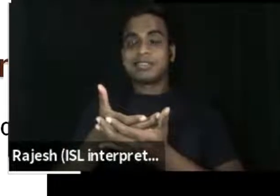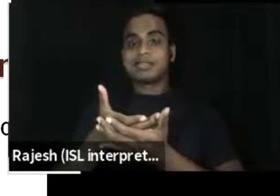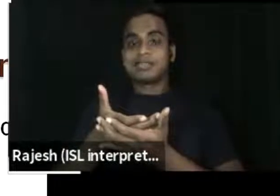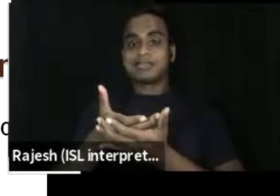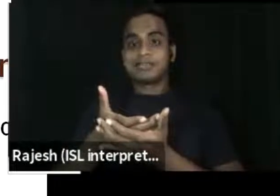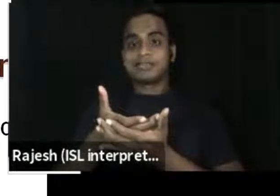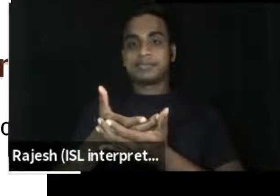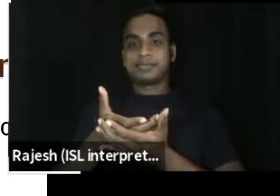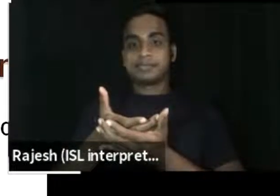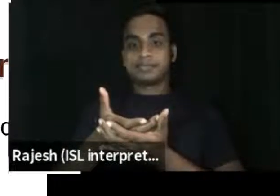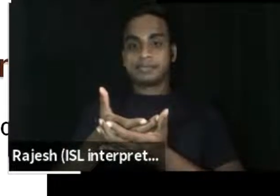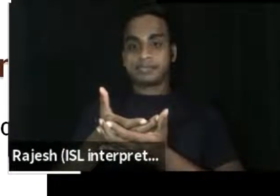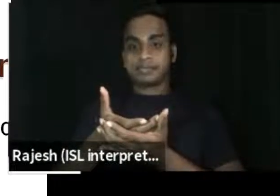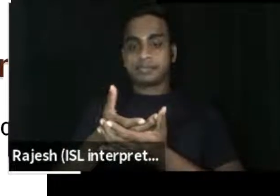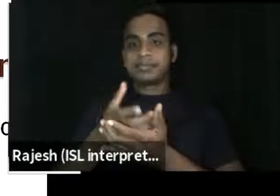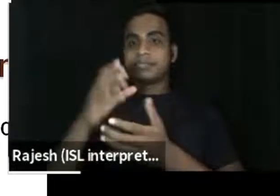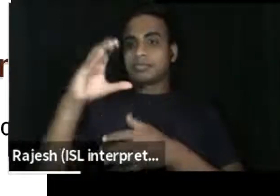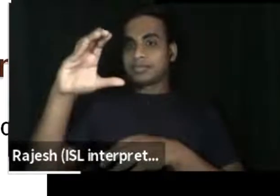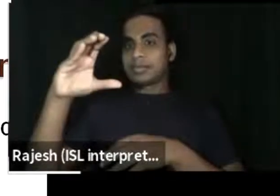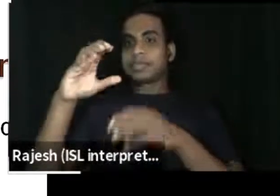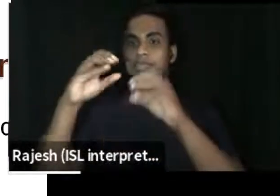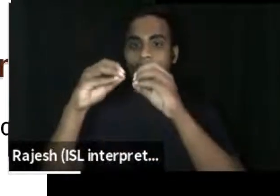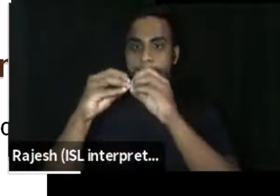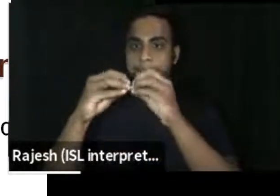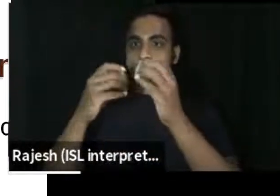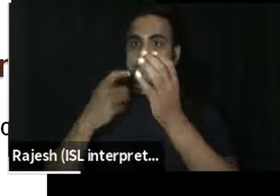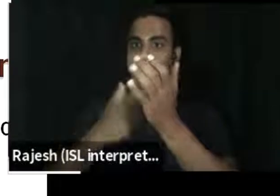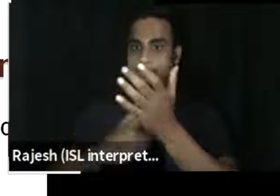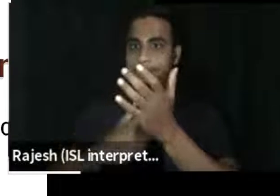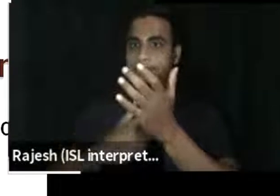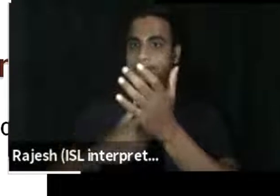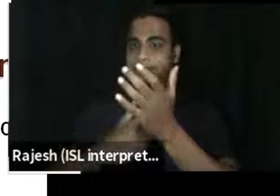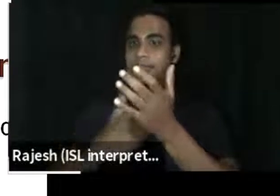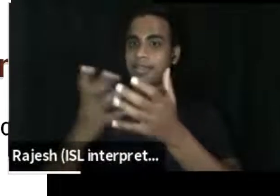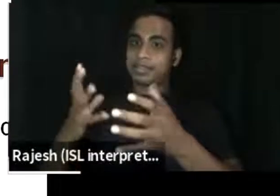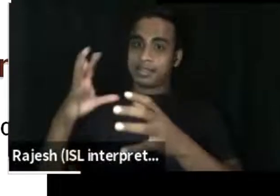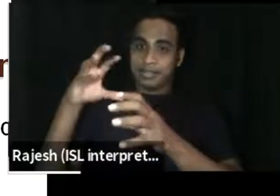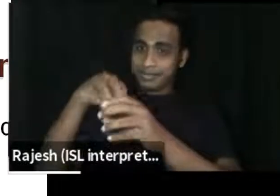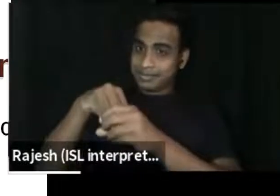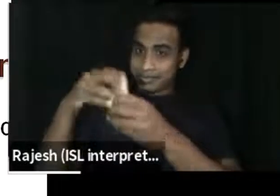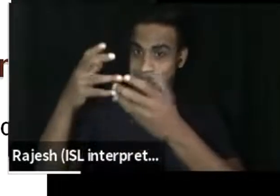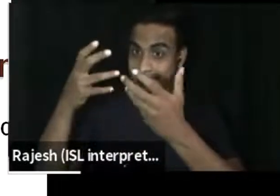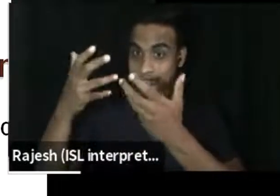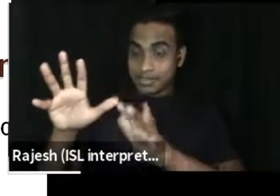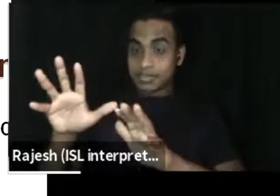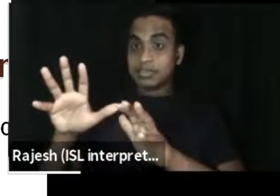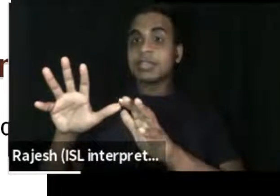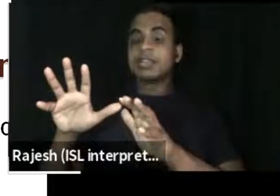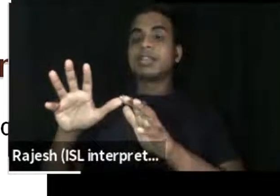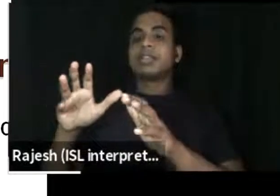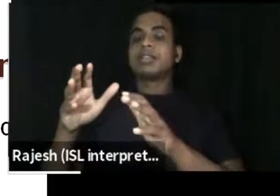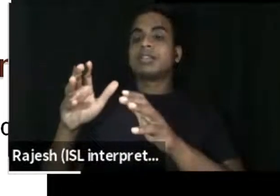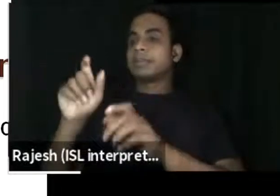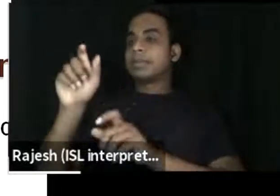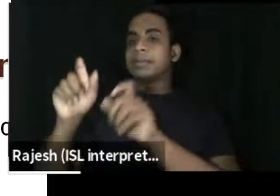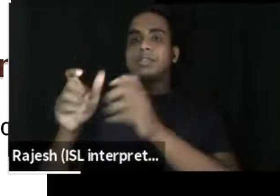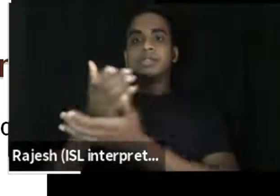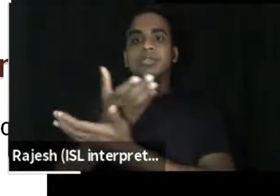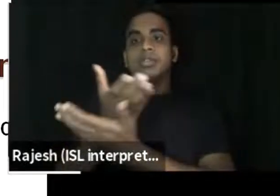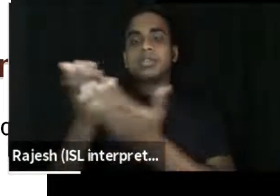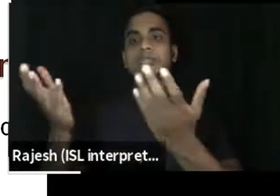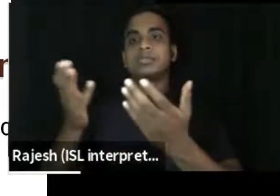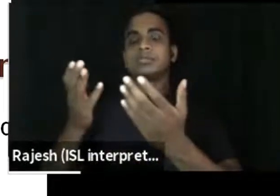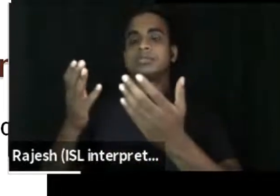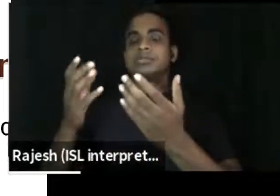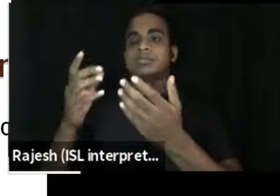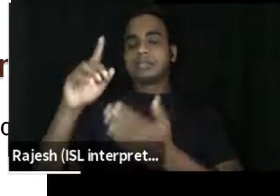So CBR, when it's implemented in many places, is actually facilitating people to engage